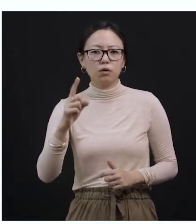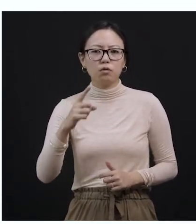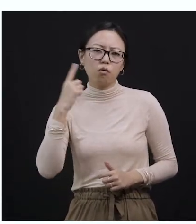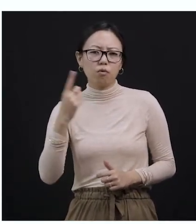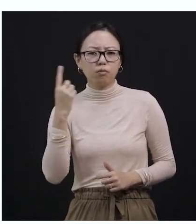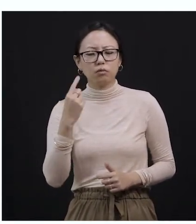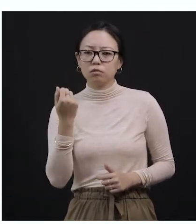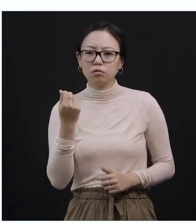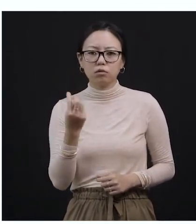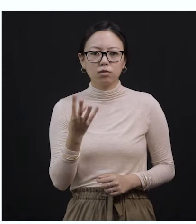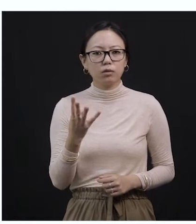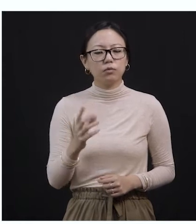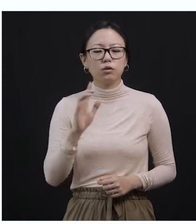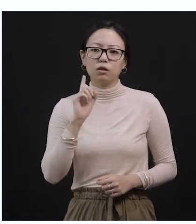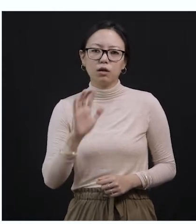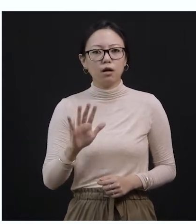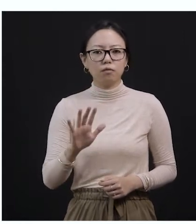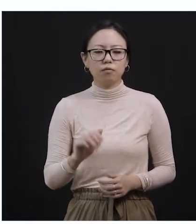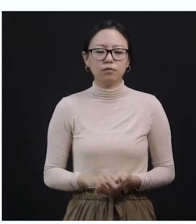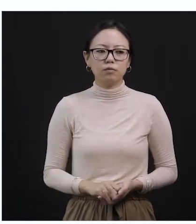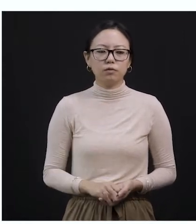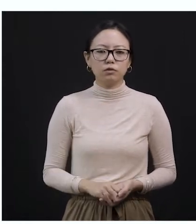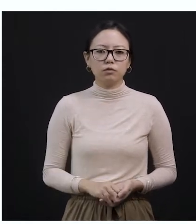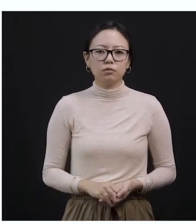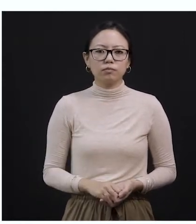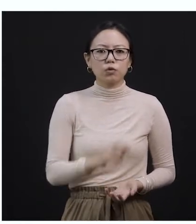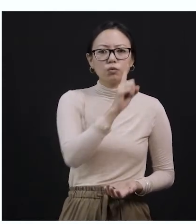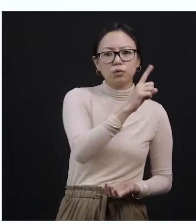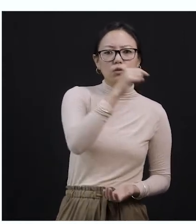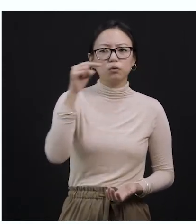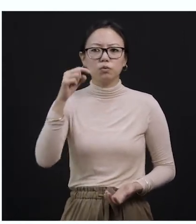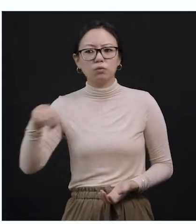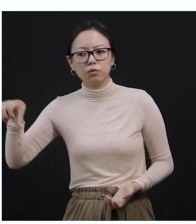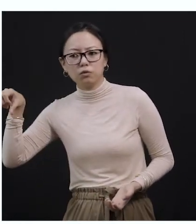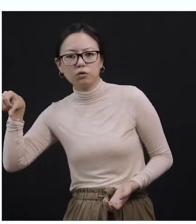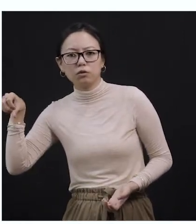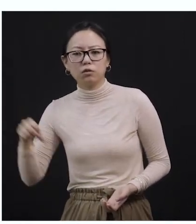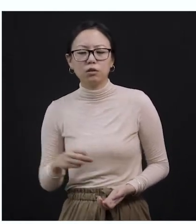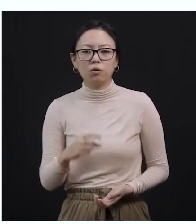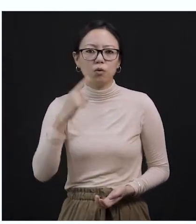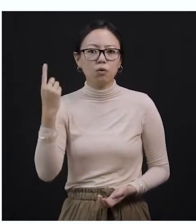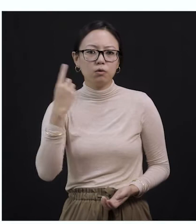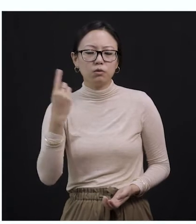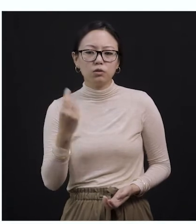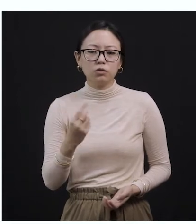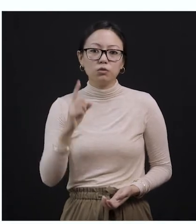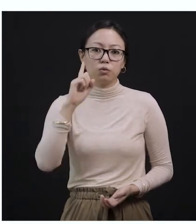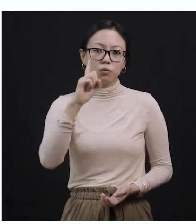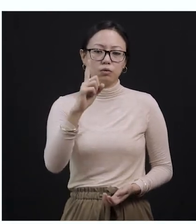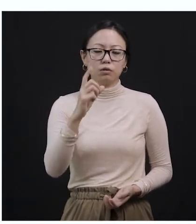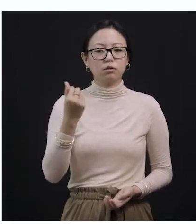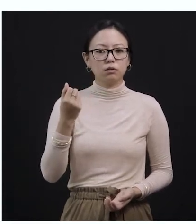all the numbers from 1 to 9, they are represented only by one numeral each. So they